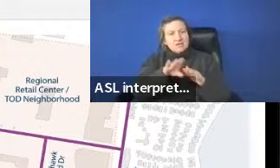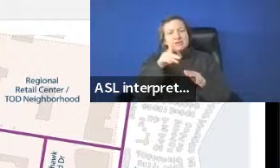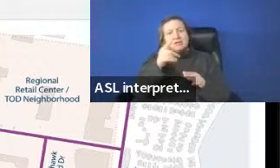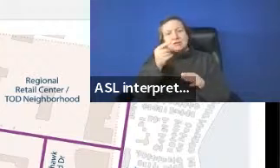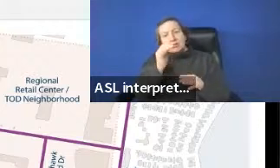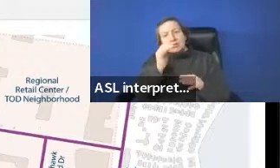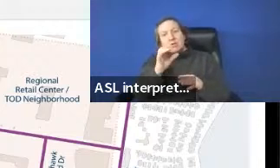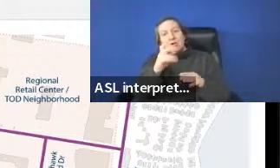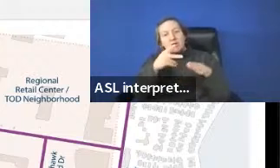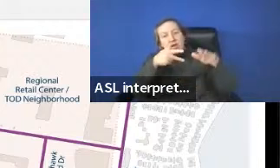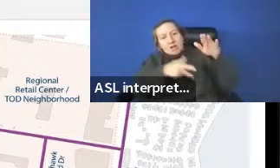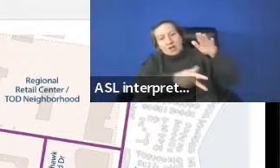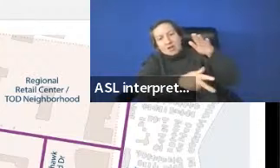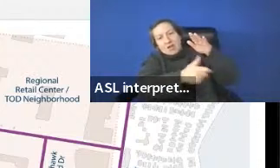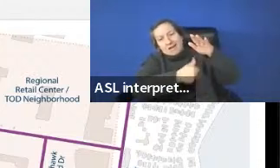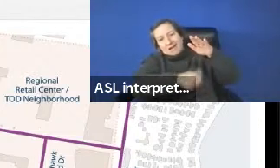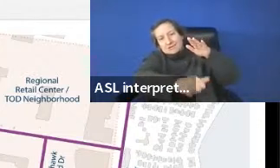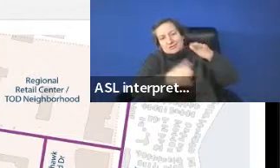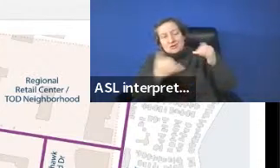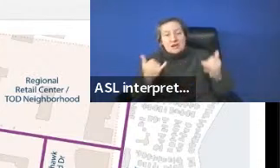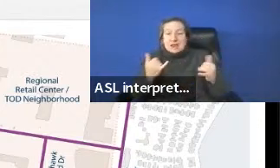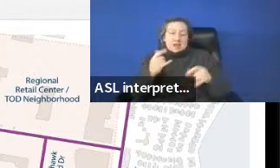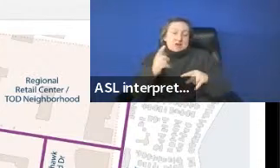Drive underneath, which it can't do today.